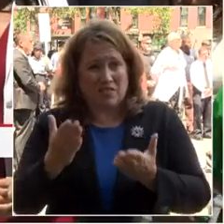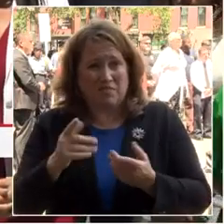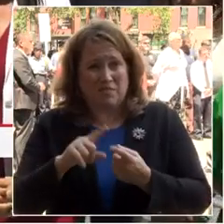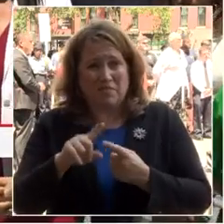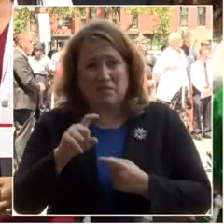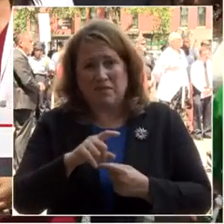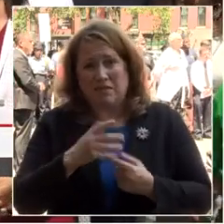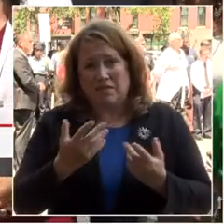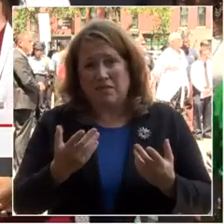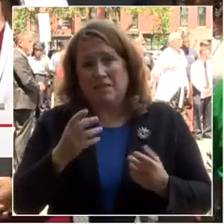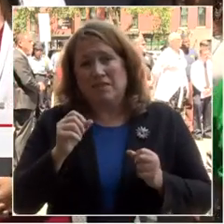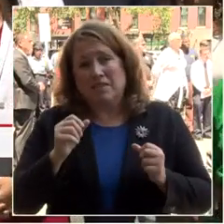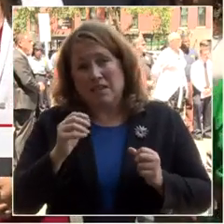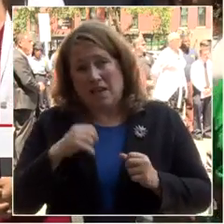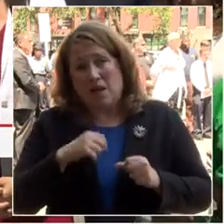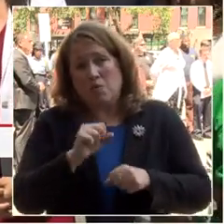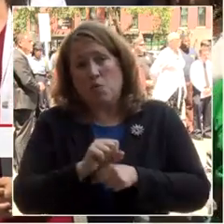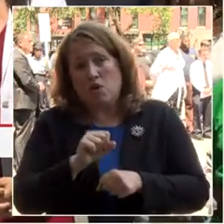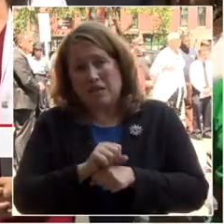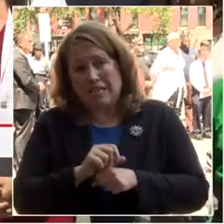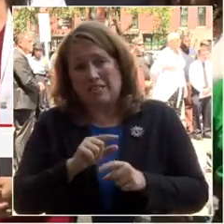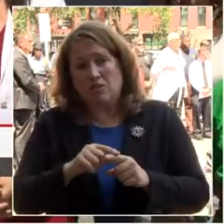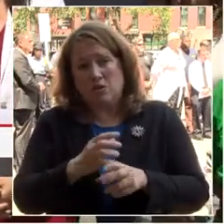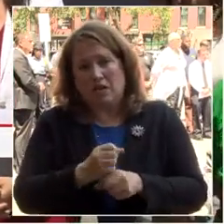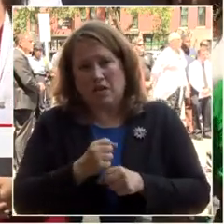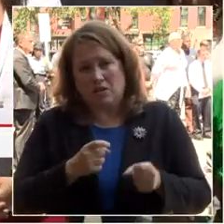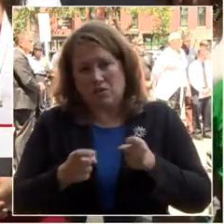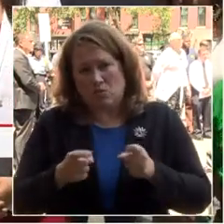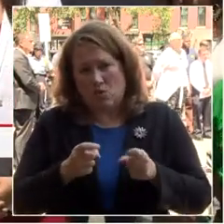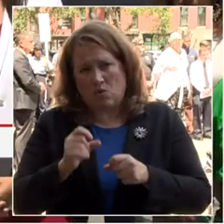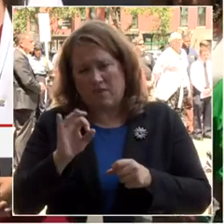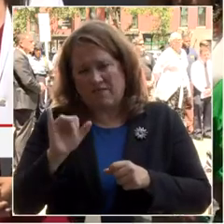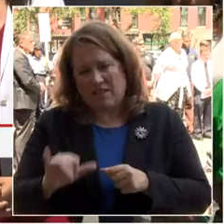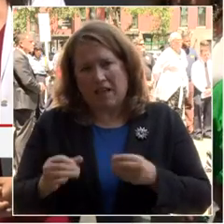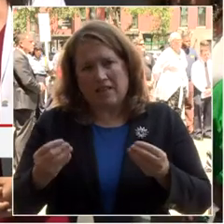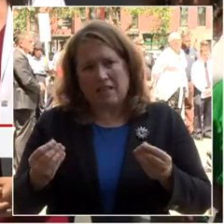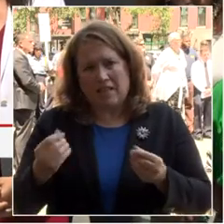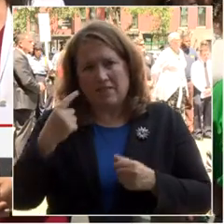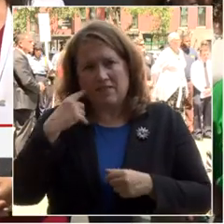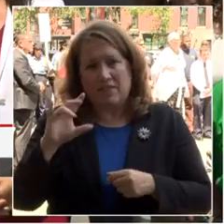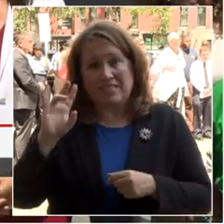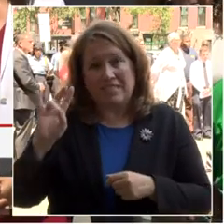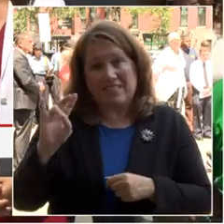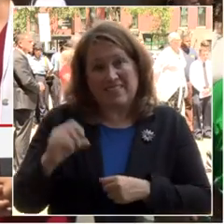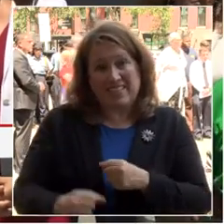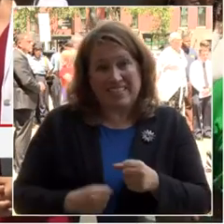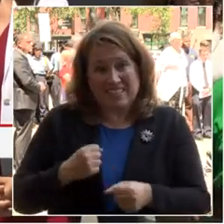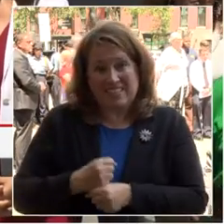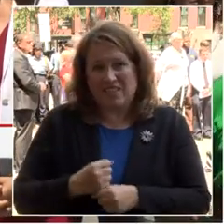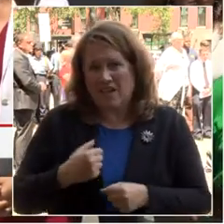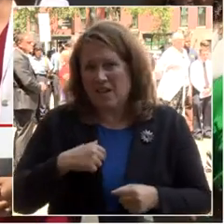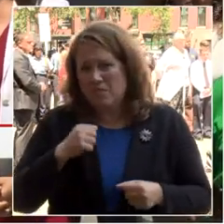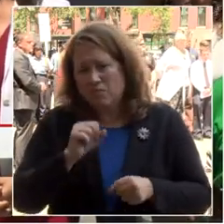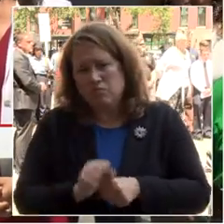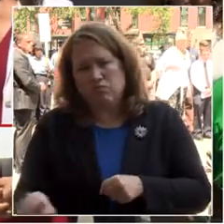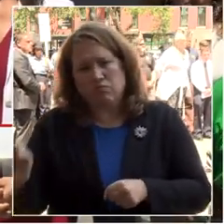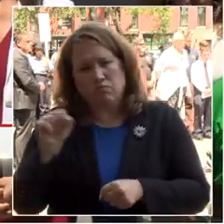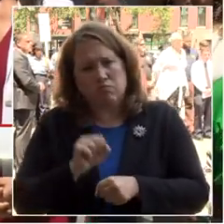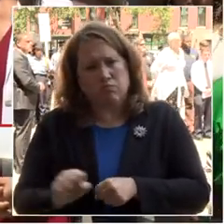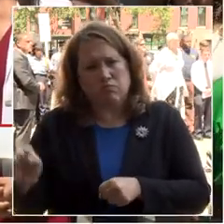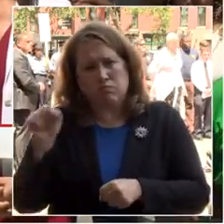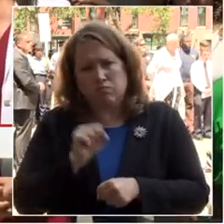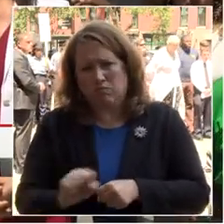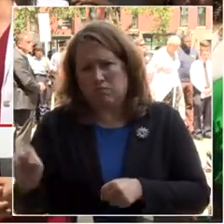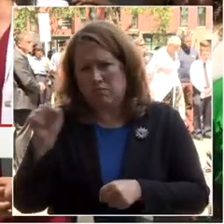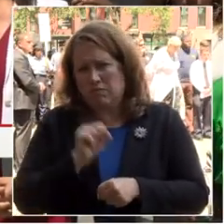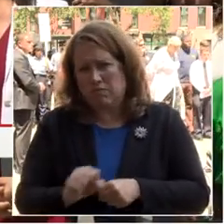been working on getting control of the land for 7 years, and I've been working on it absent